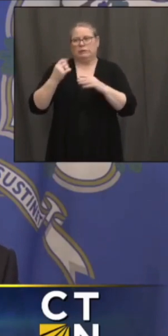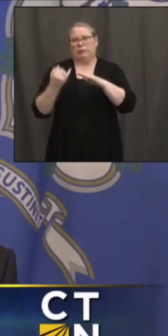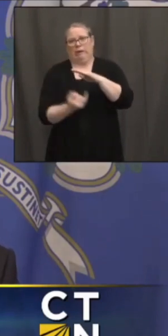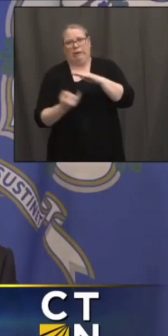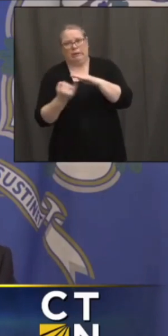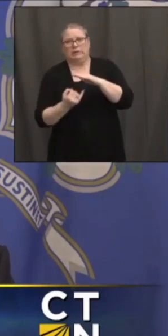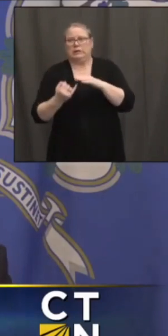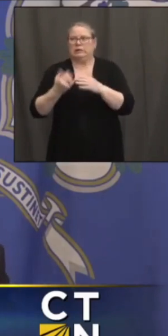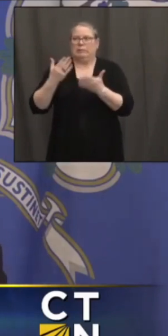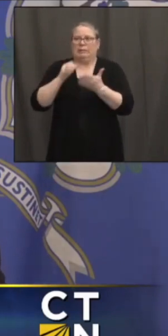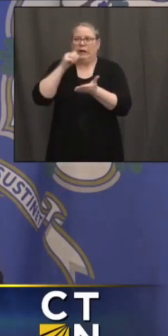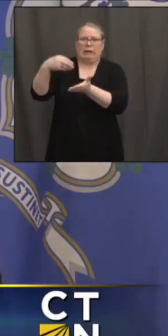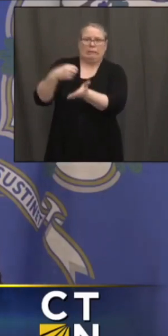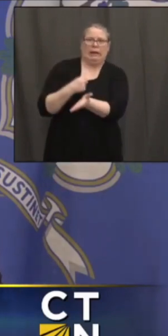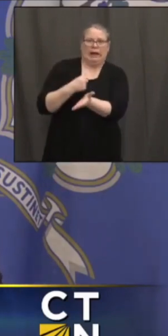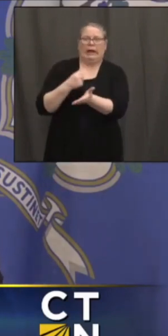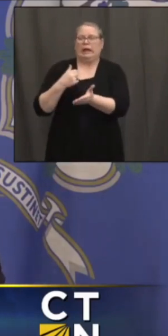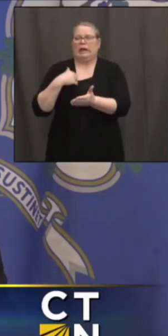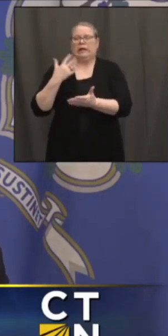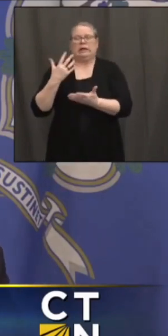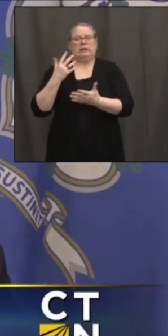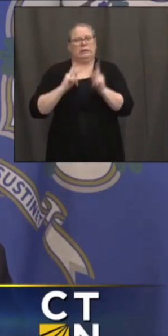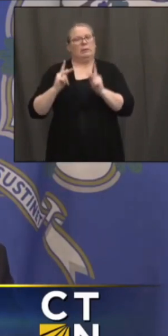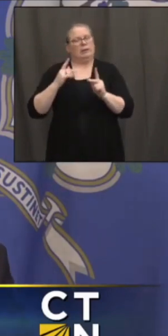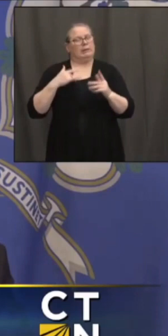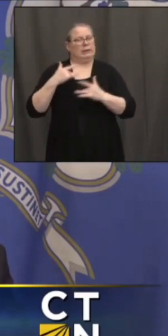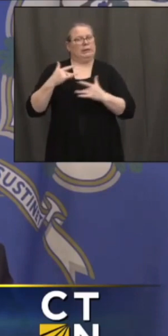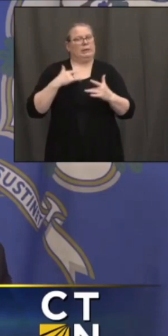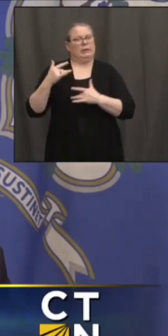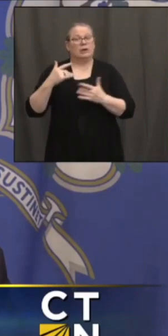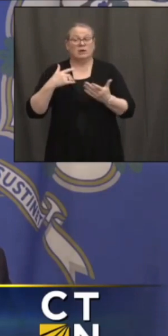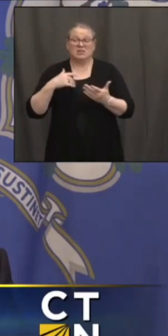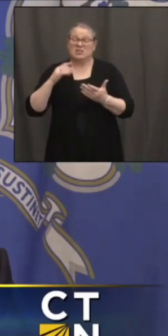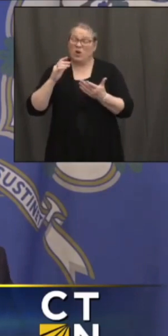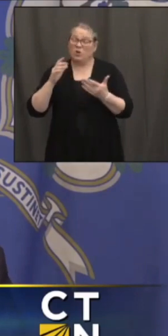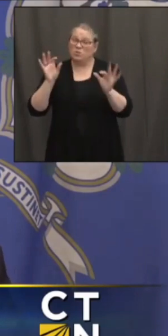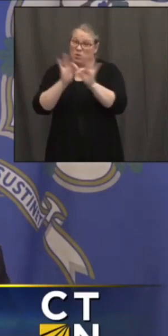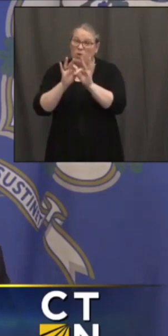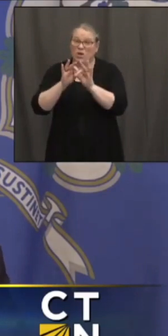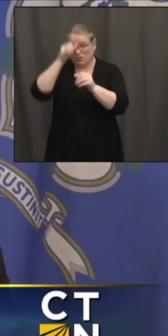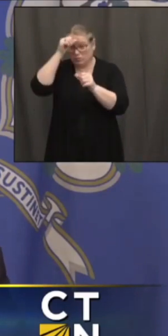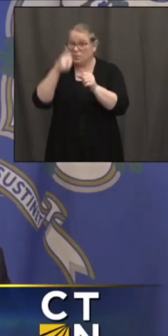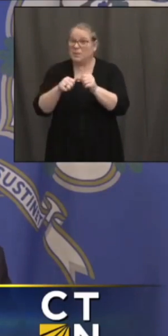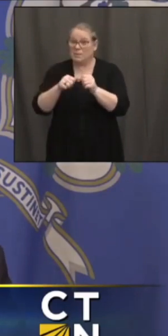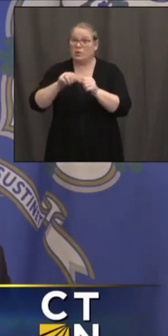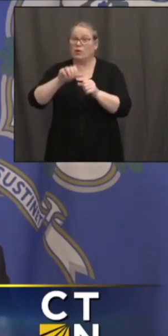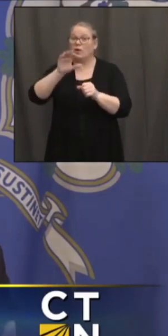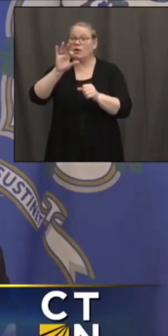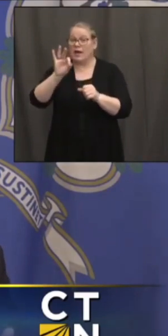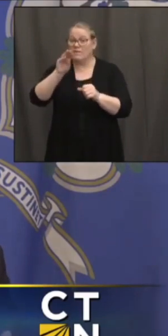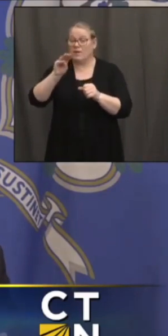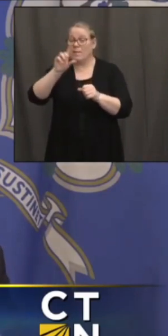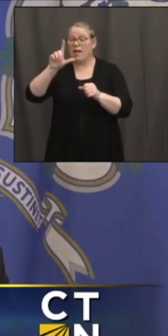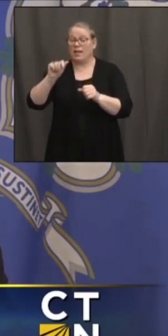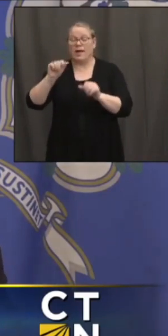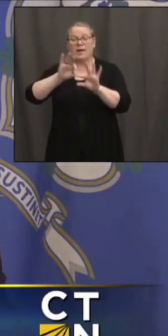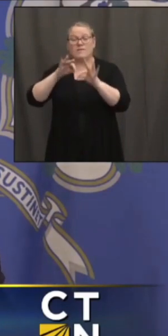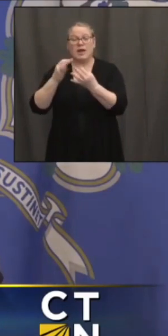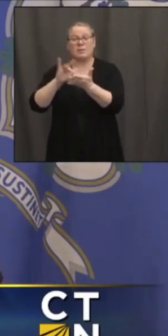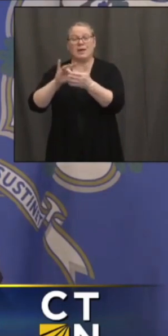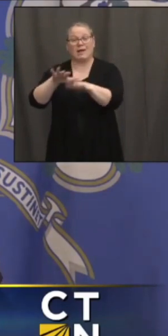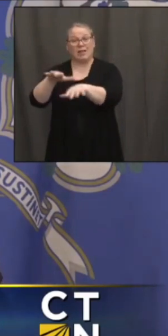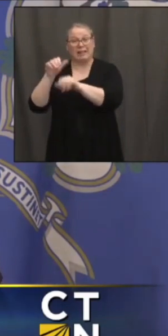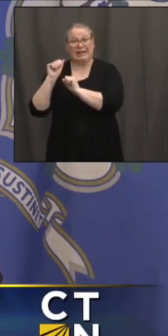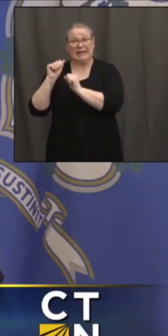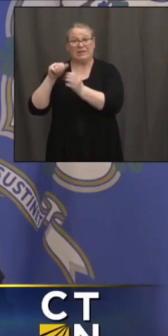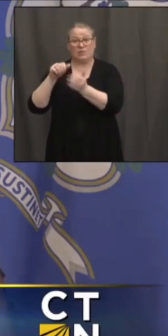been reminded in no uncertain terms how important the paid family and medical leave is. I think it's off to a reasonably good